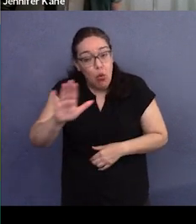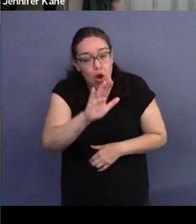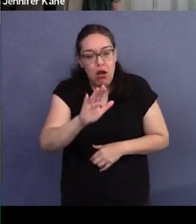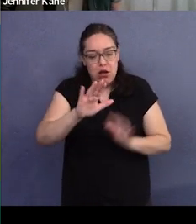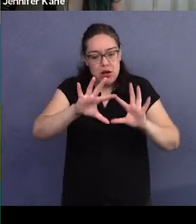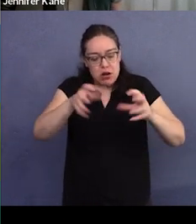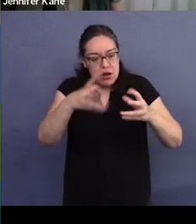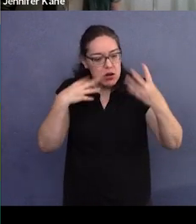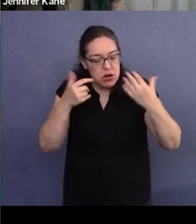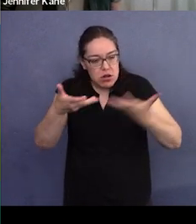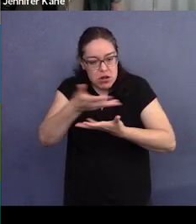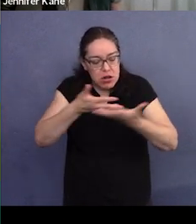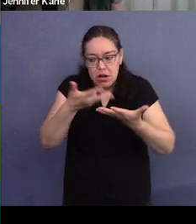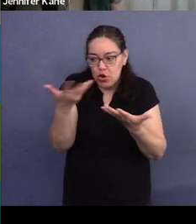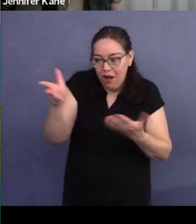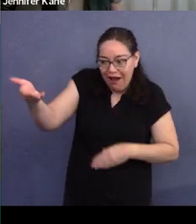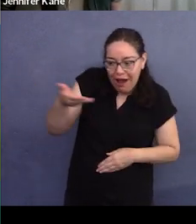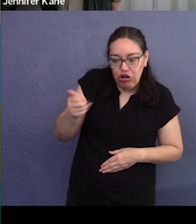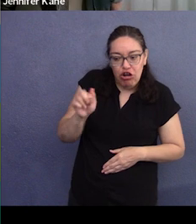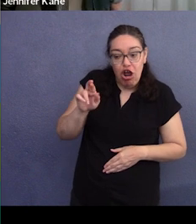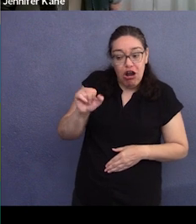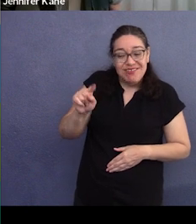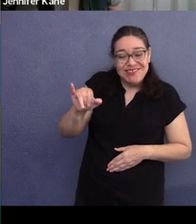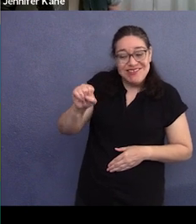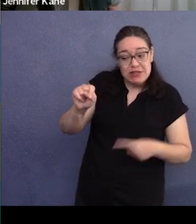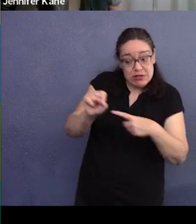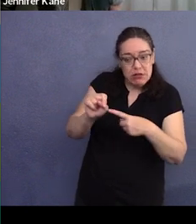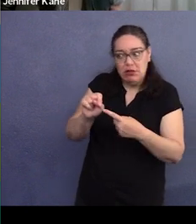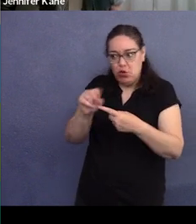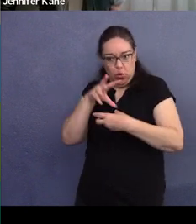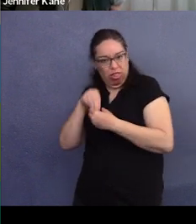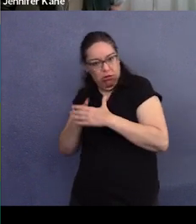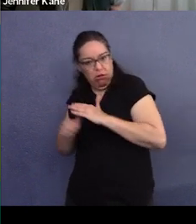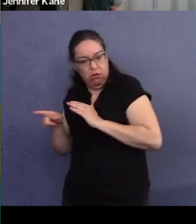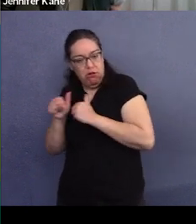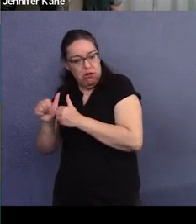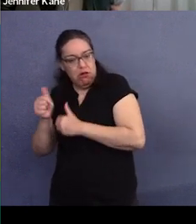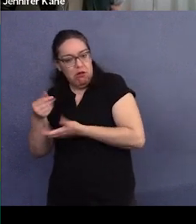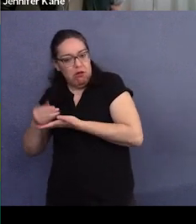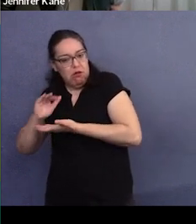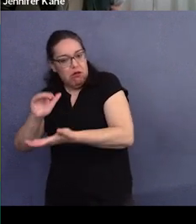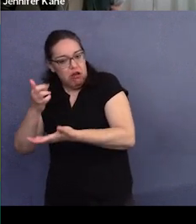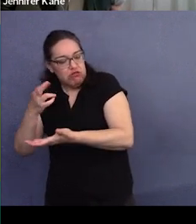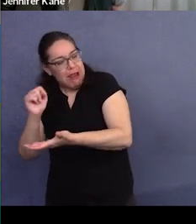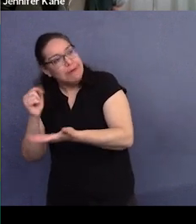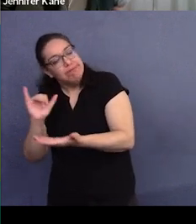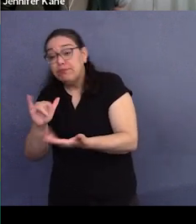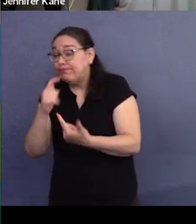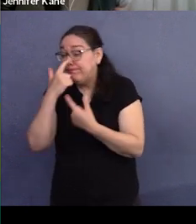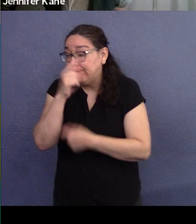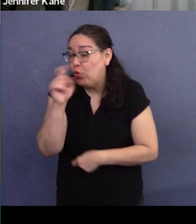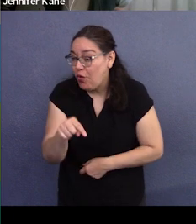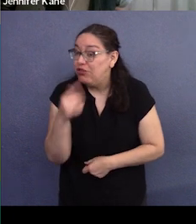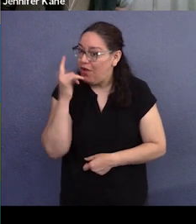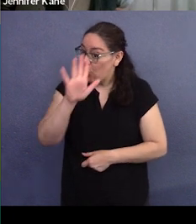for, within these grants, that's an important question, because within your project budget, right, 80% needs to